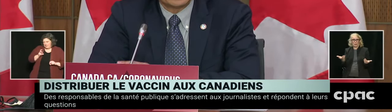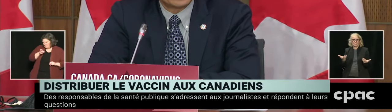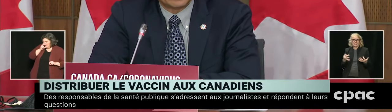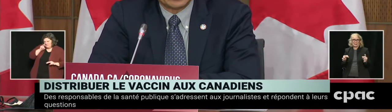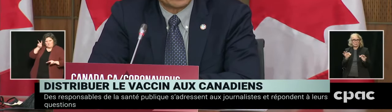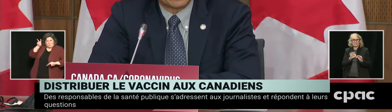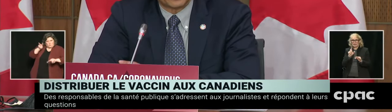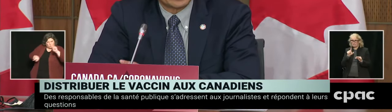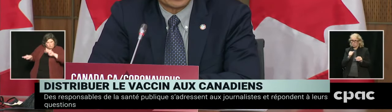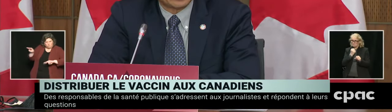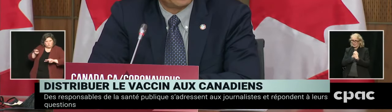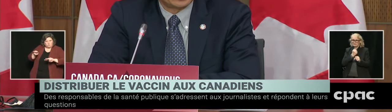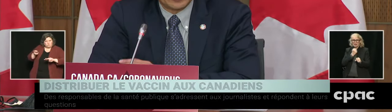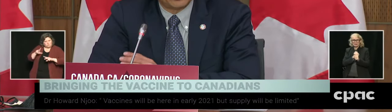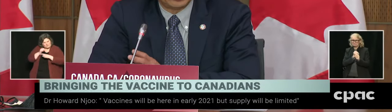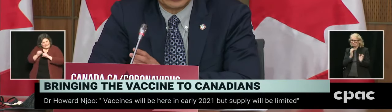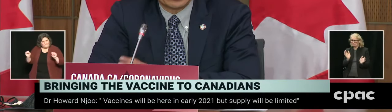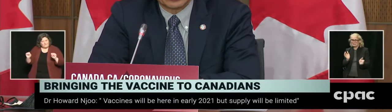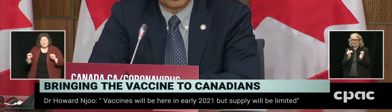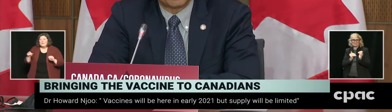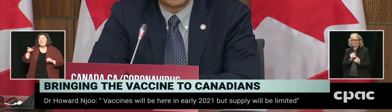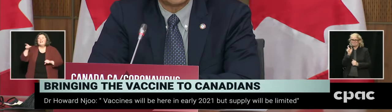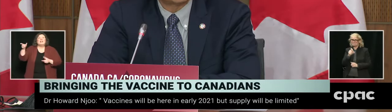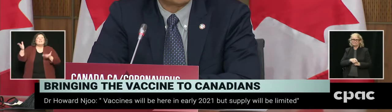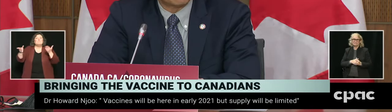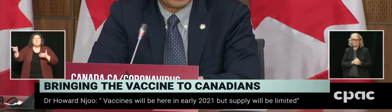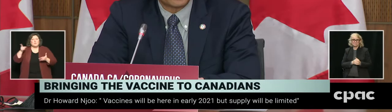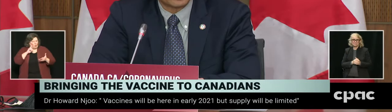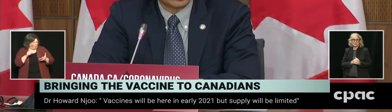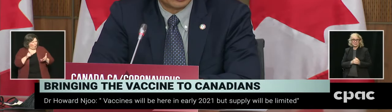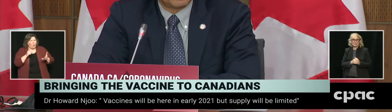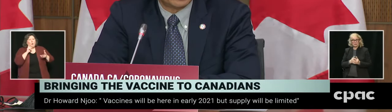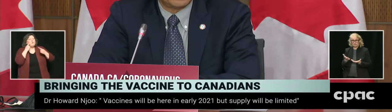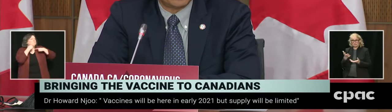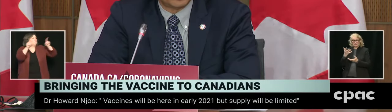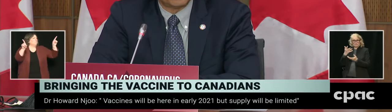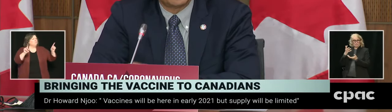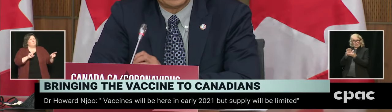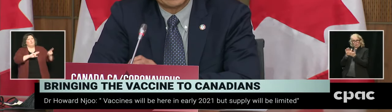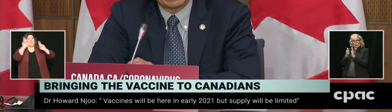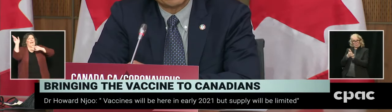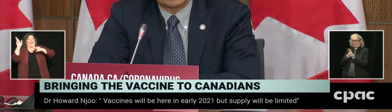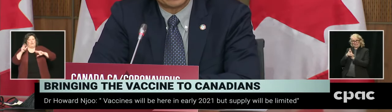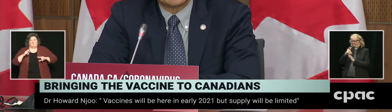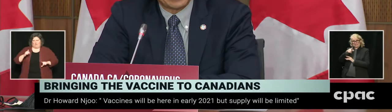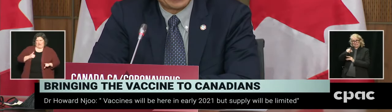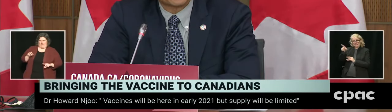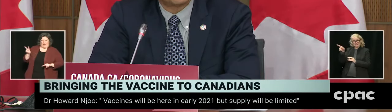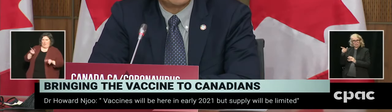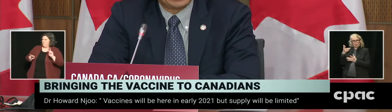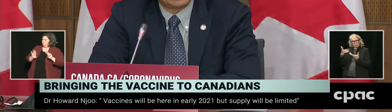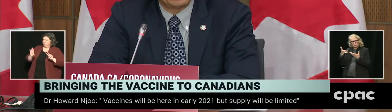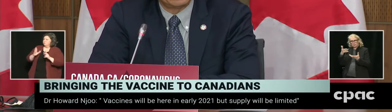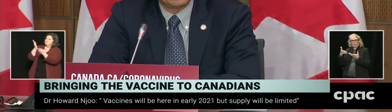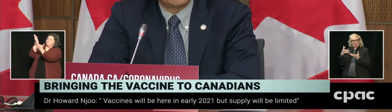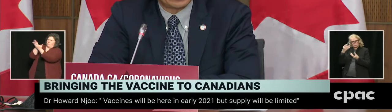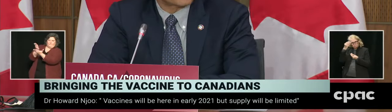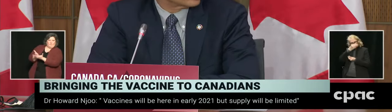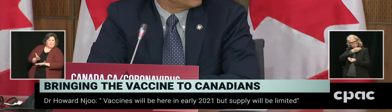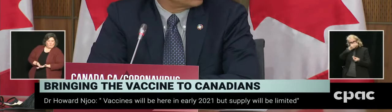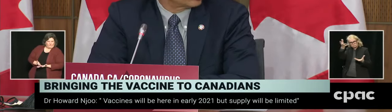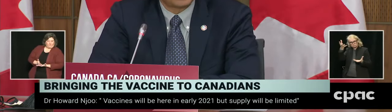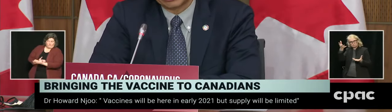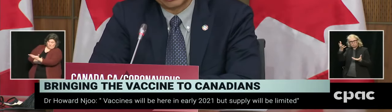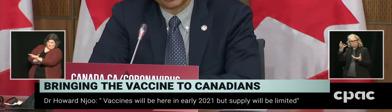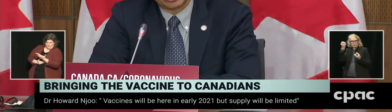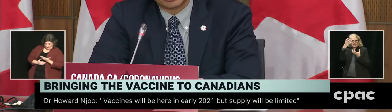You can see things in the press. Companies may release sort of preliminary information, but I think where it really counts is the actual data that they actually